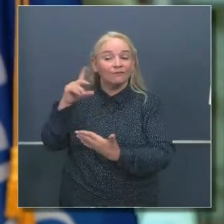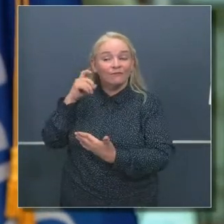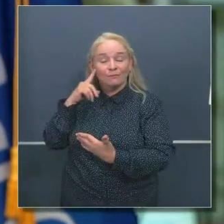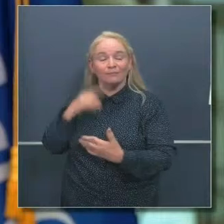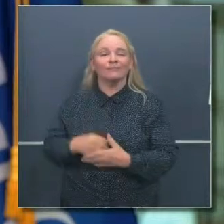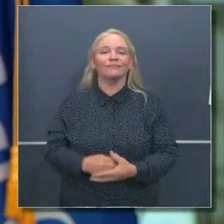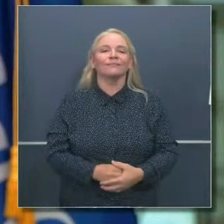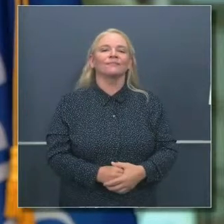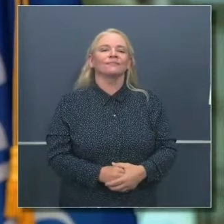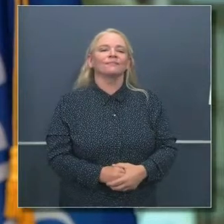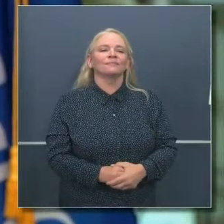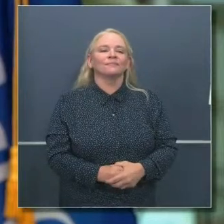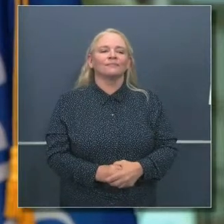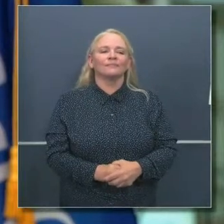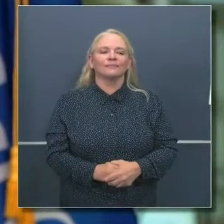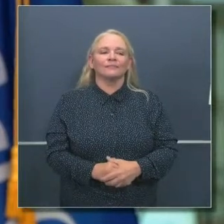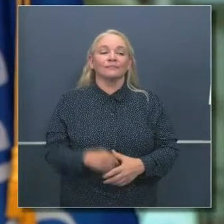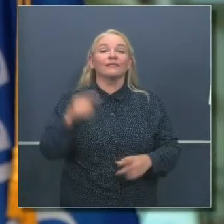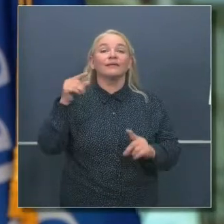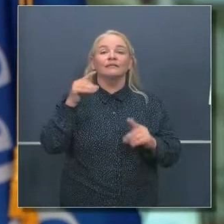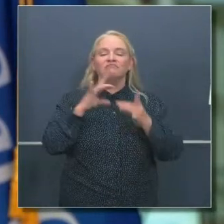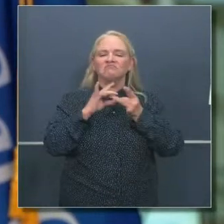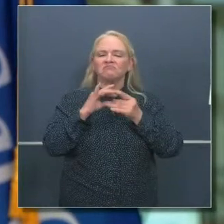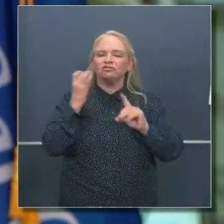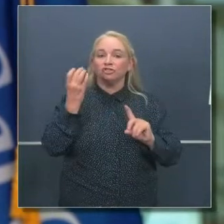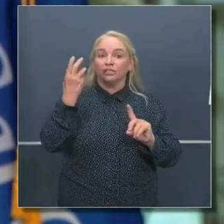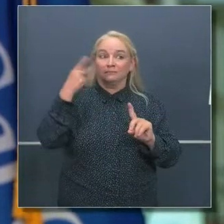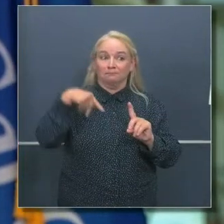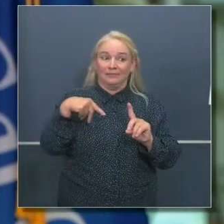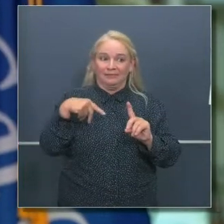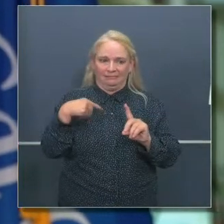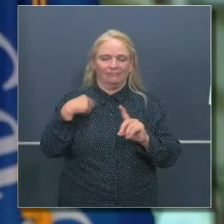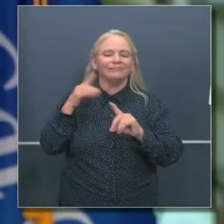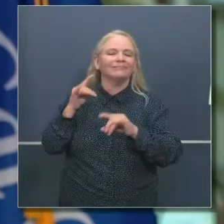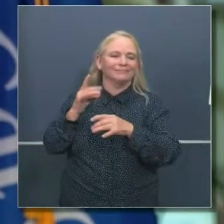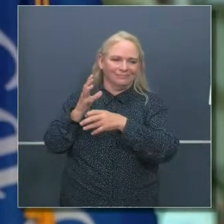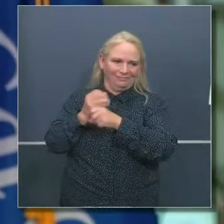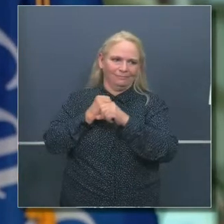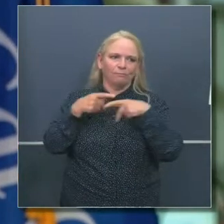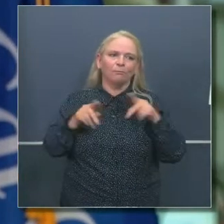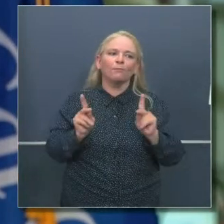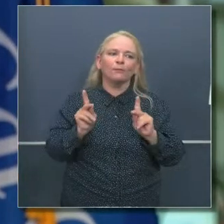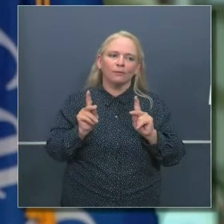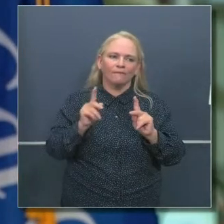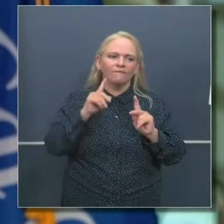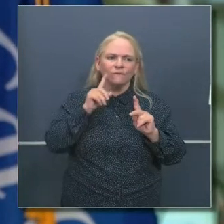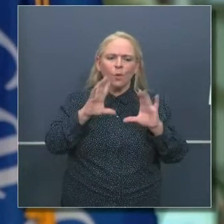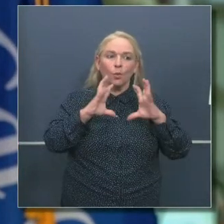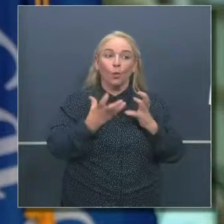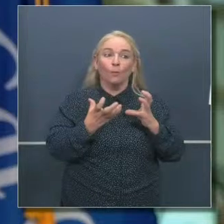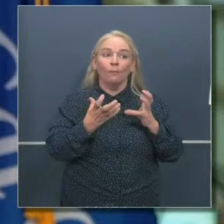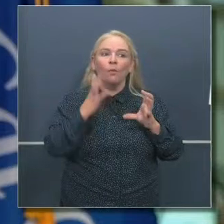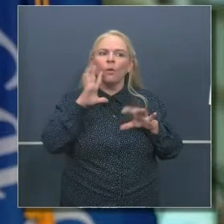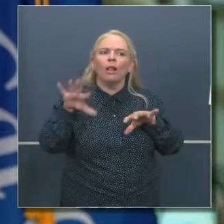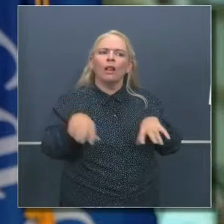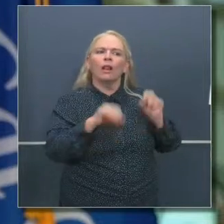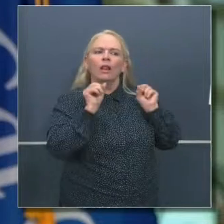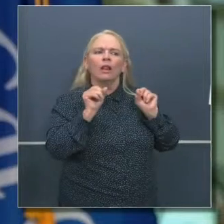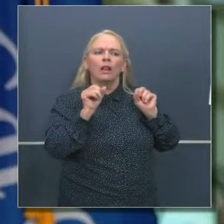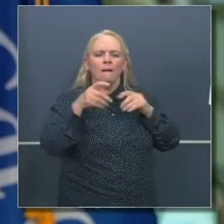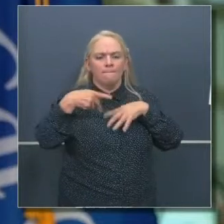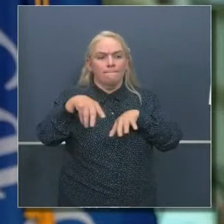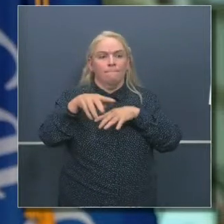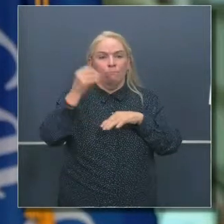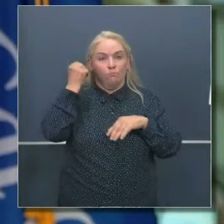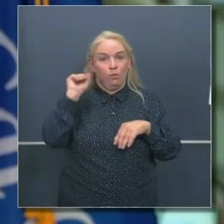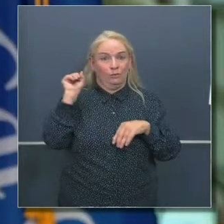CHP has gotten permitting requests for protest, and obviously, we have been working to try